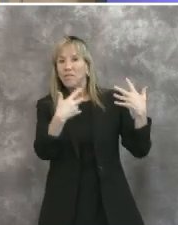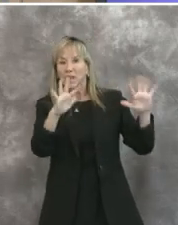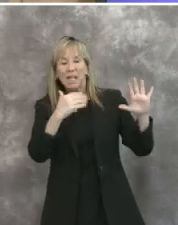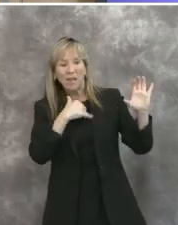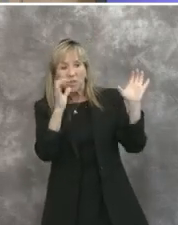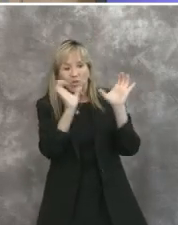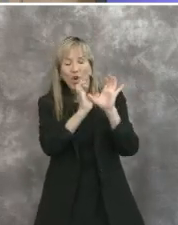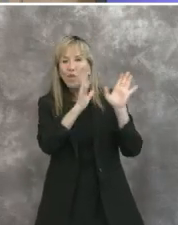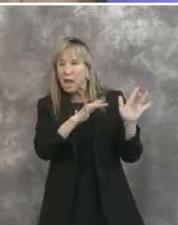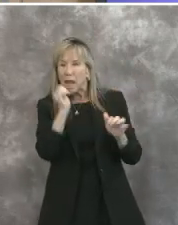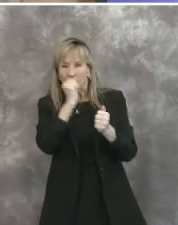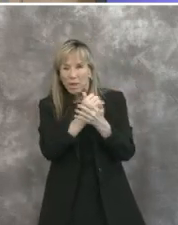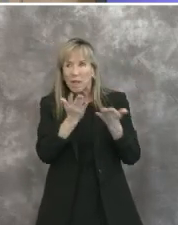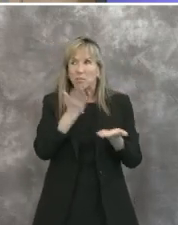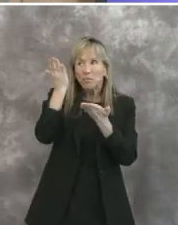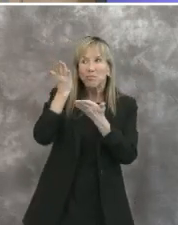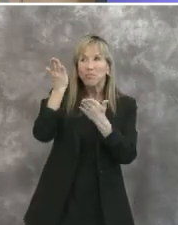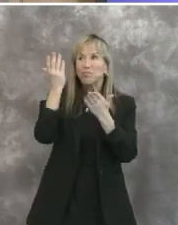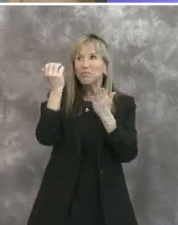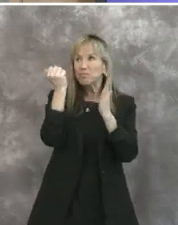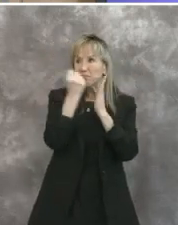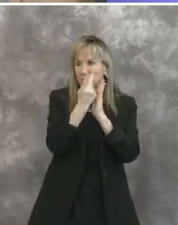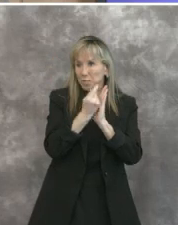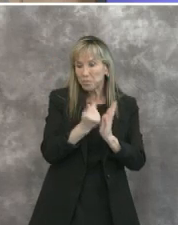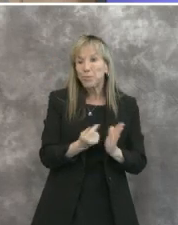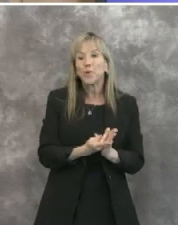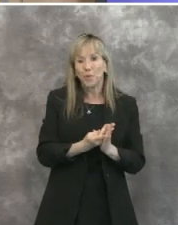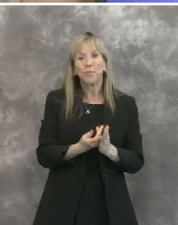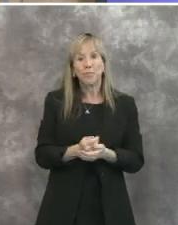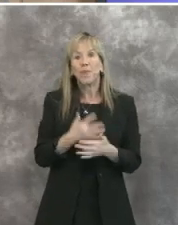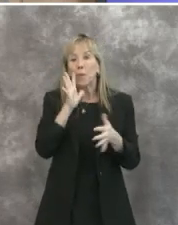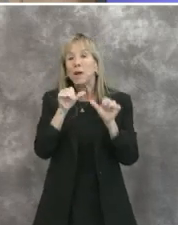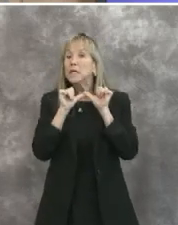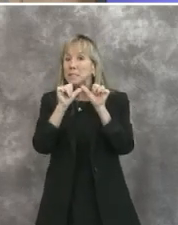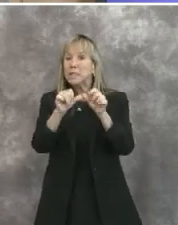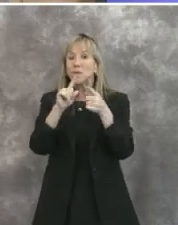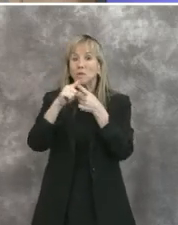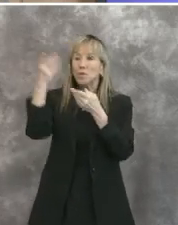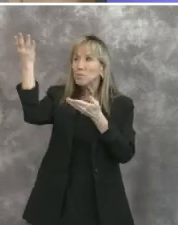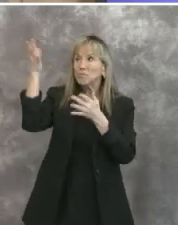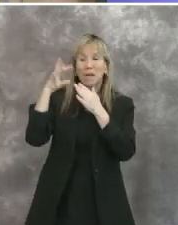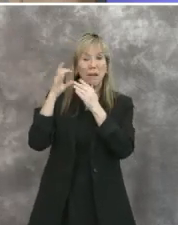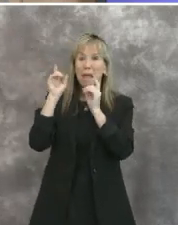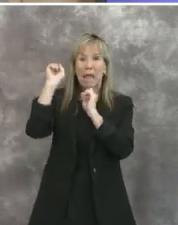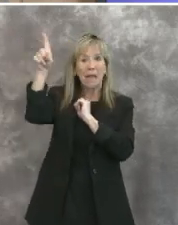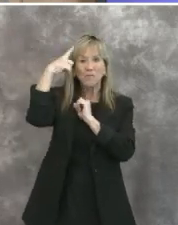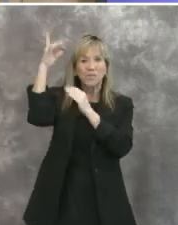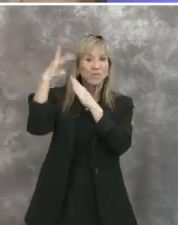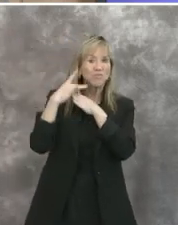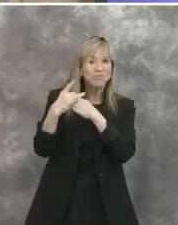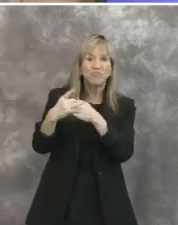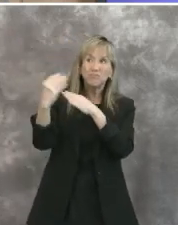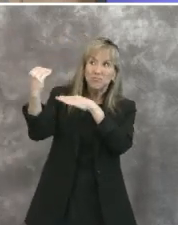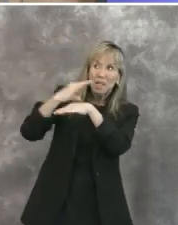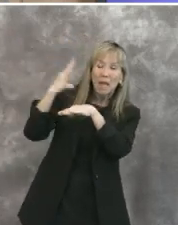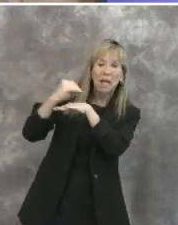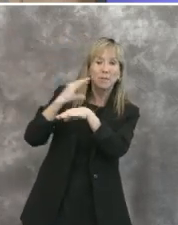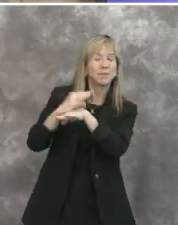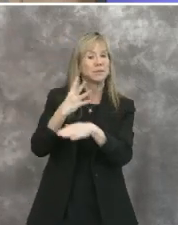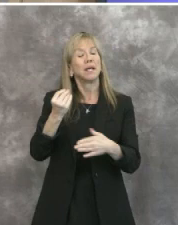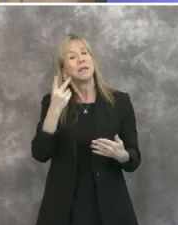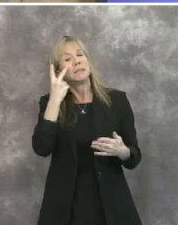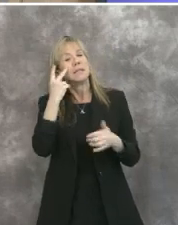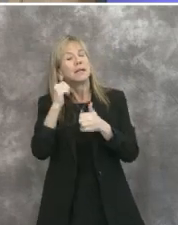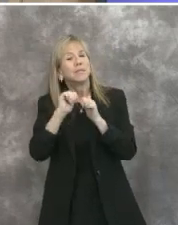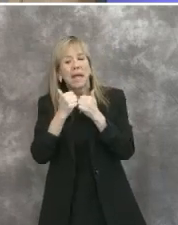plan. And we look forward to getting continued guidance from what would be in that readiness plan, along with assessing our progress as a region to see